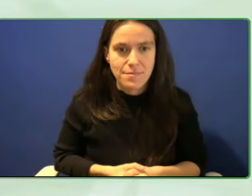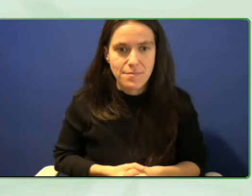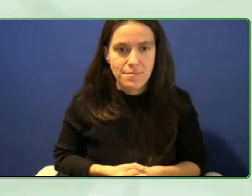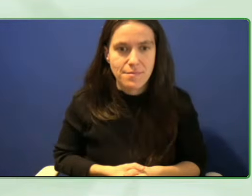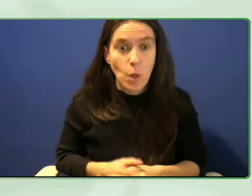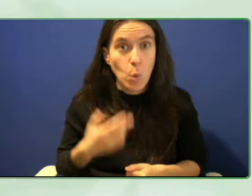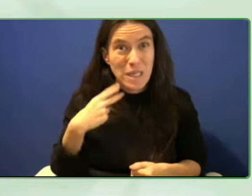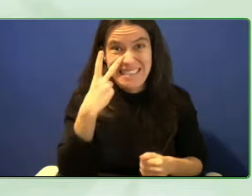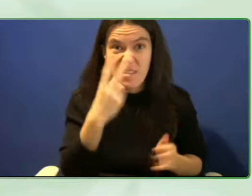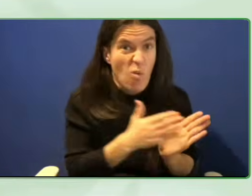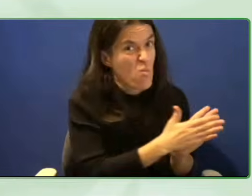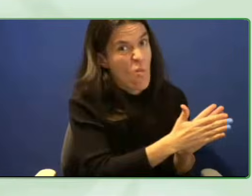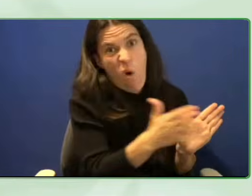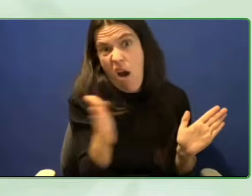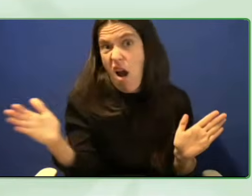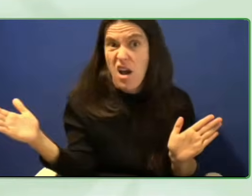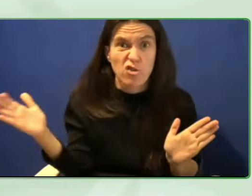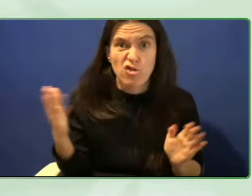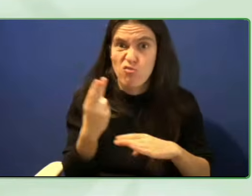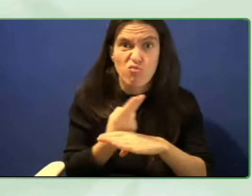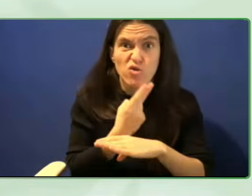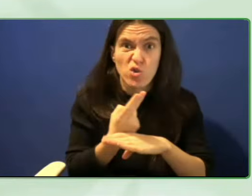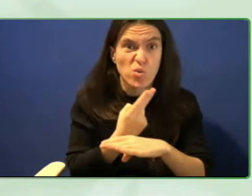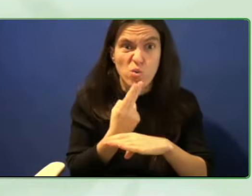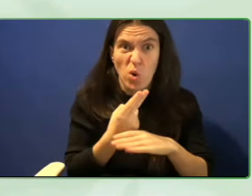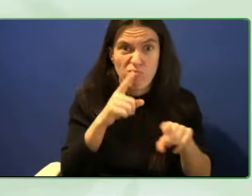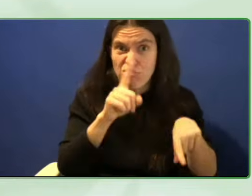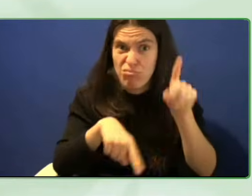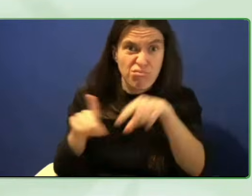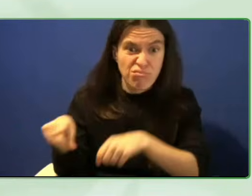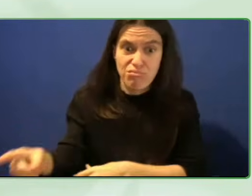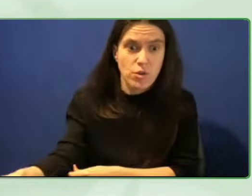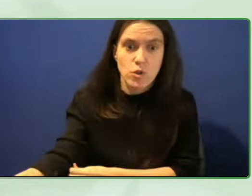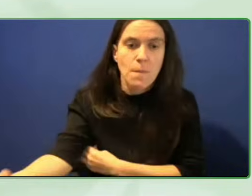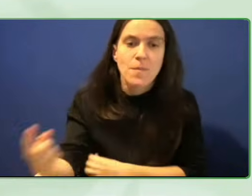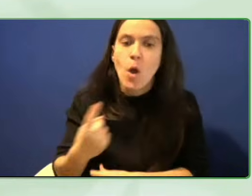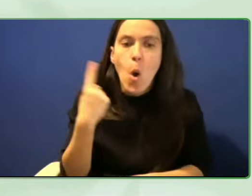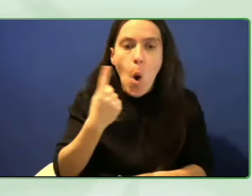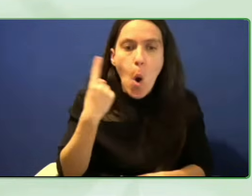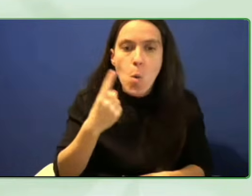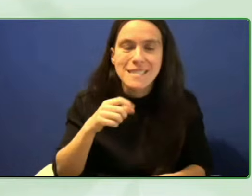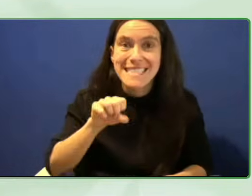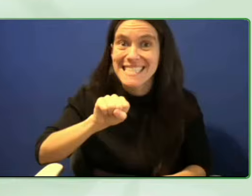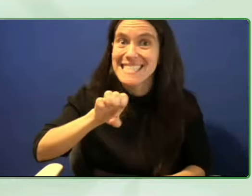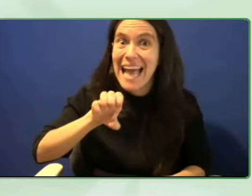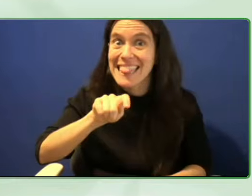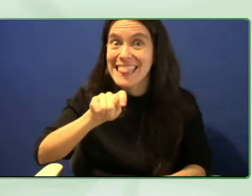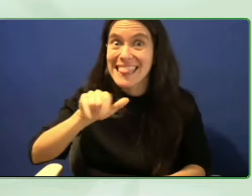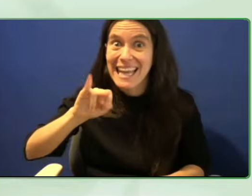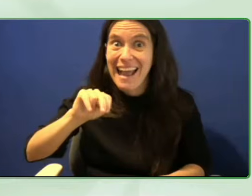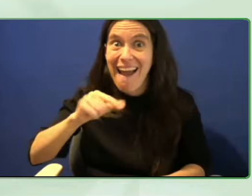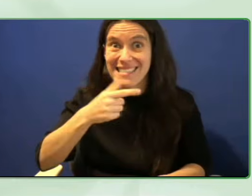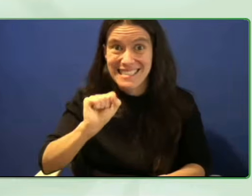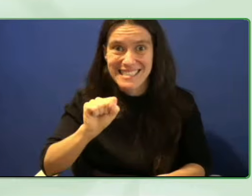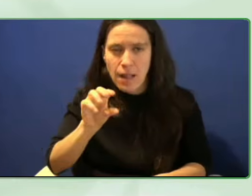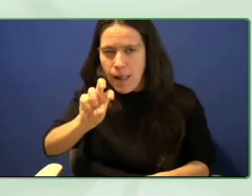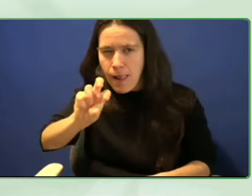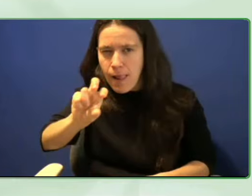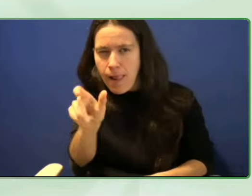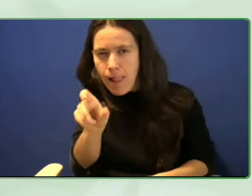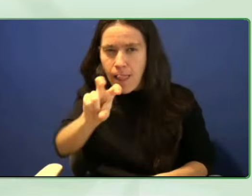users. If you have a look at our app, the whole thing is settings. The app is all settings because everything has to have that